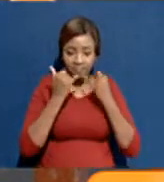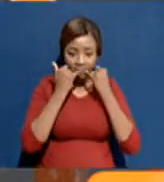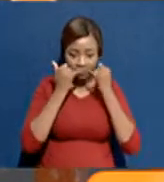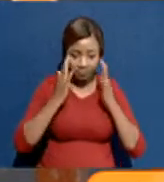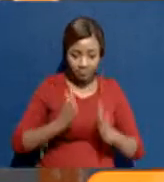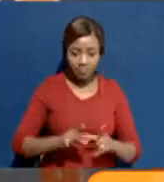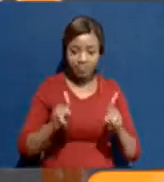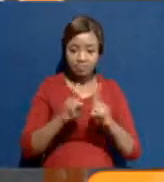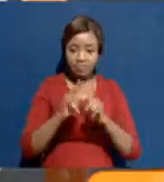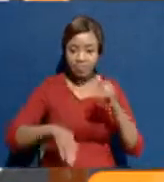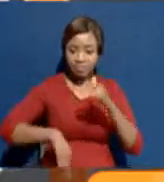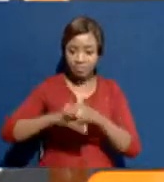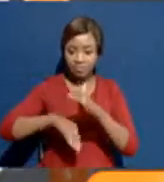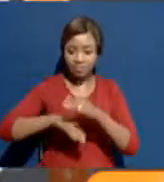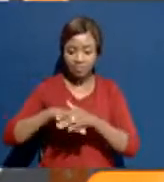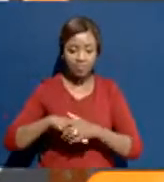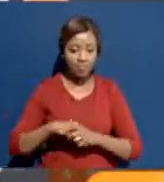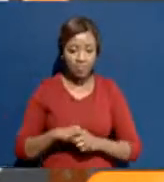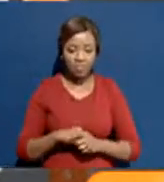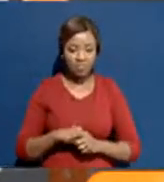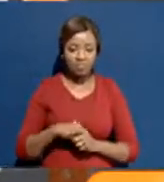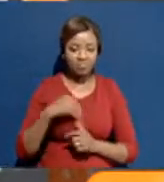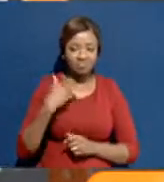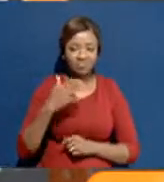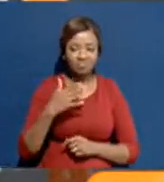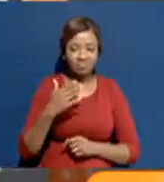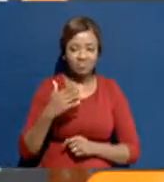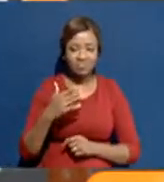soccer. We always compare soccer and politics,